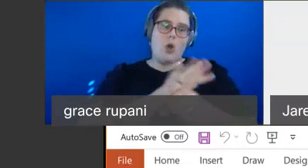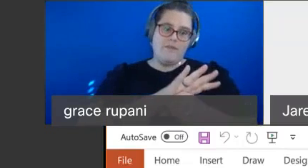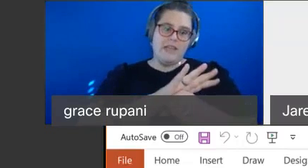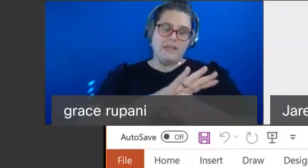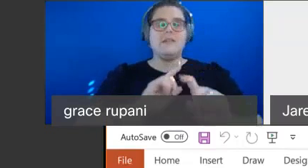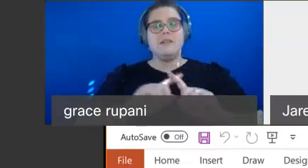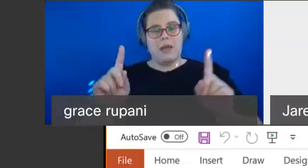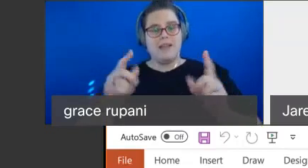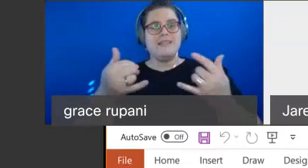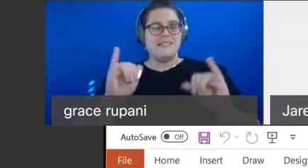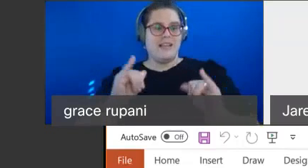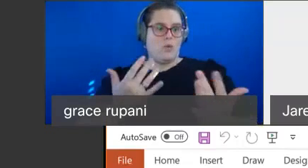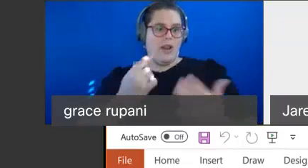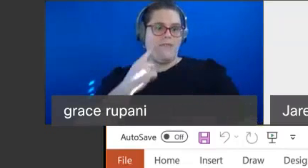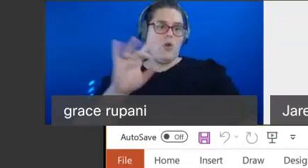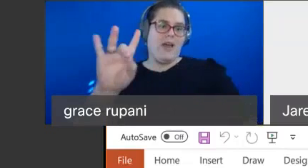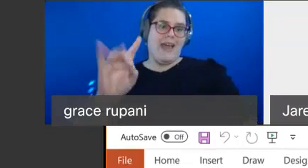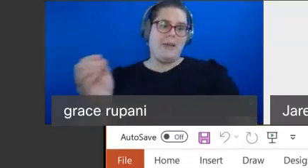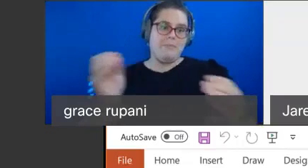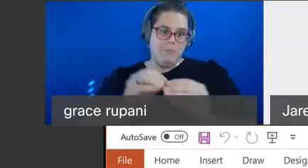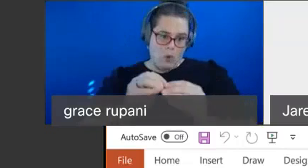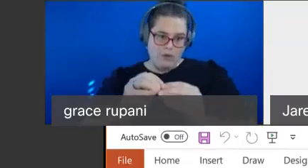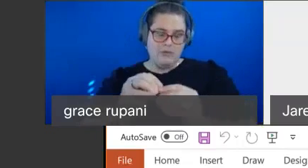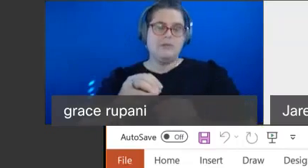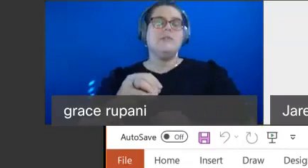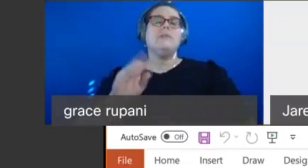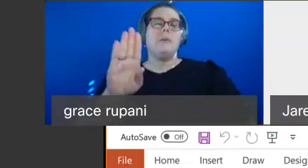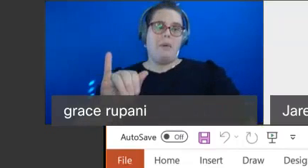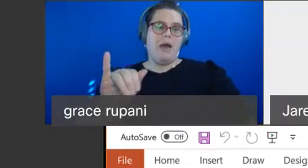awaiting determination by OCME on